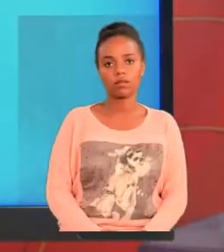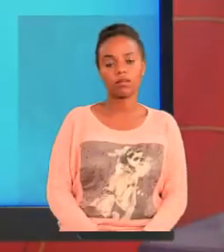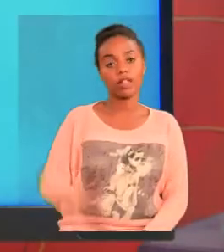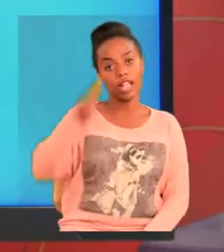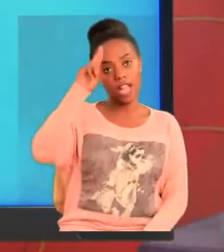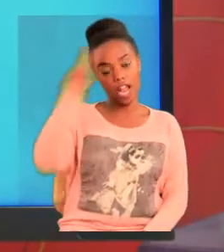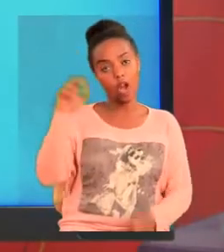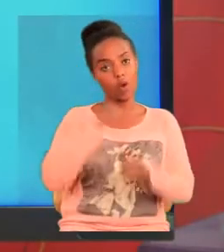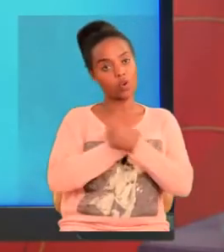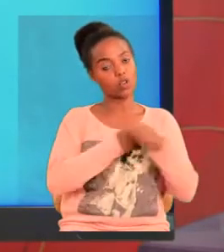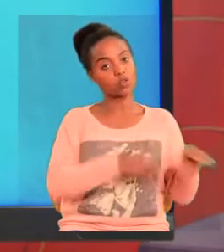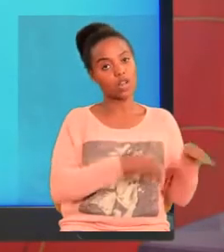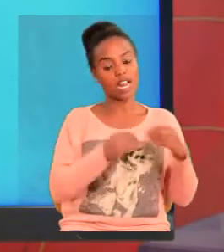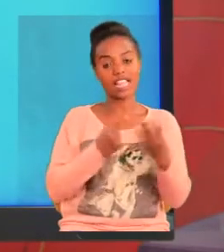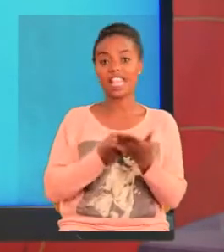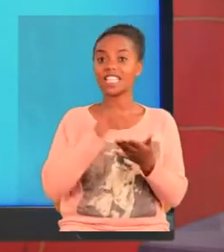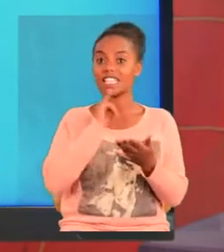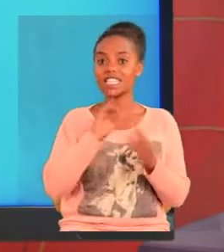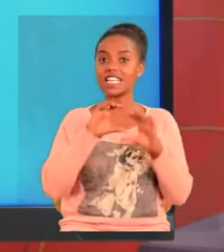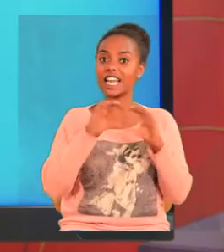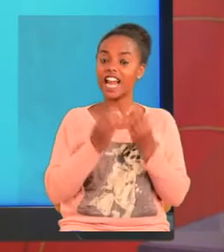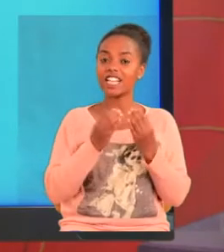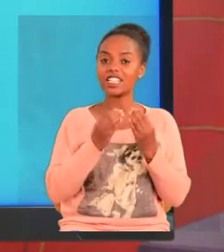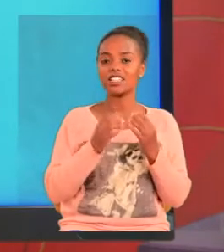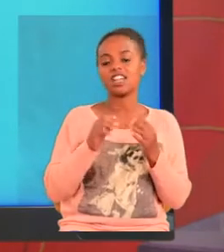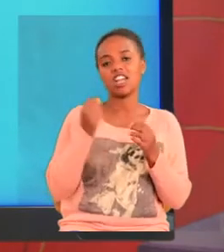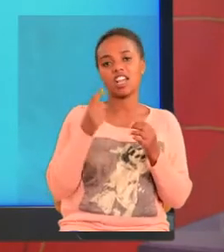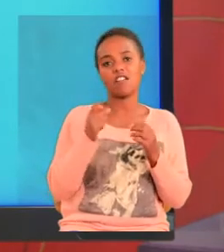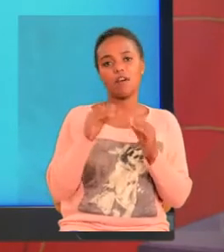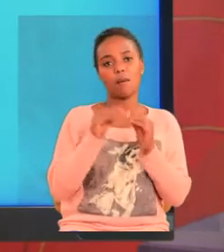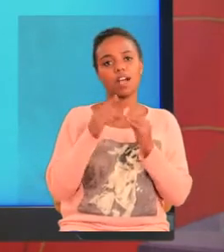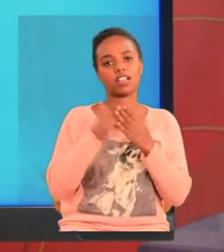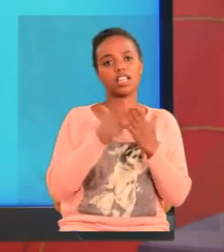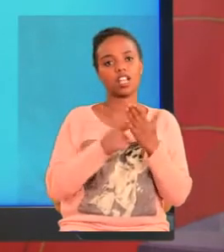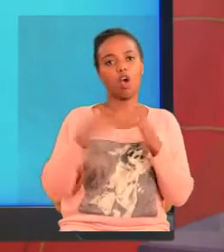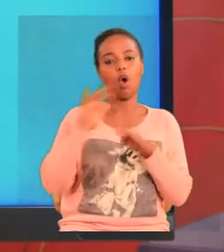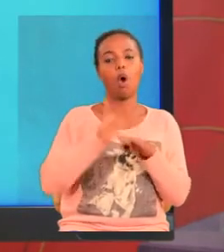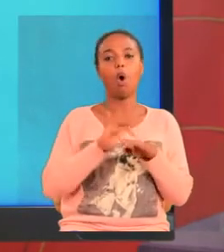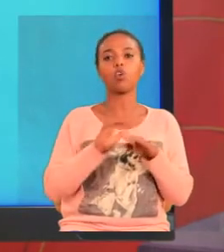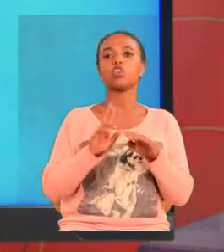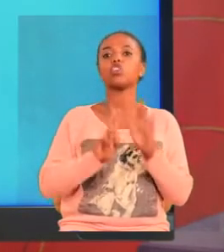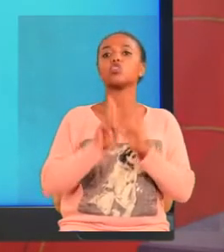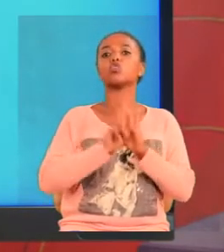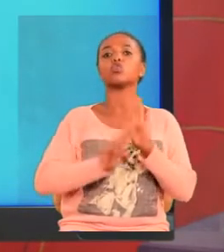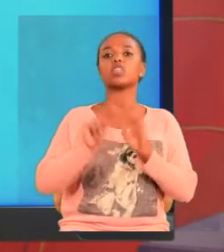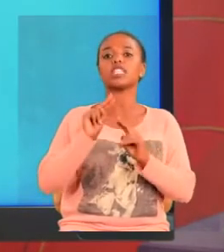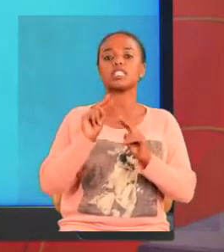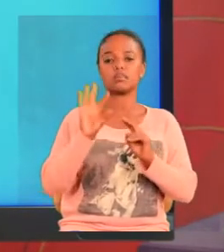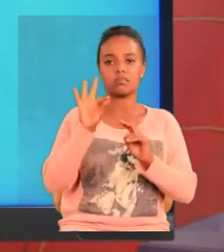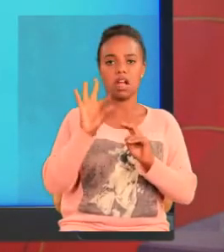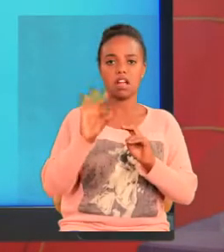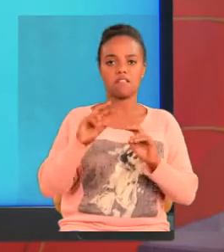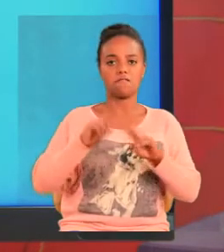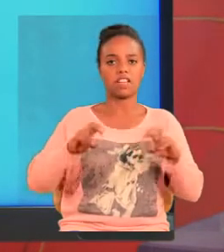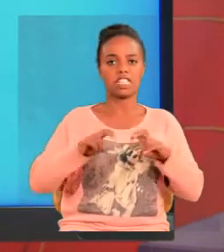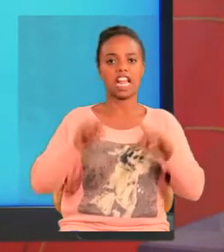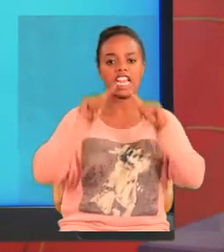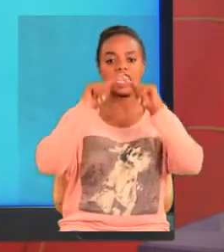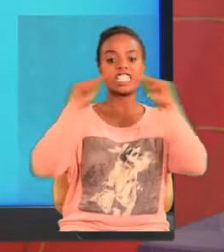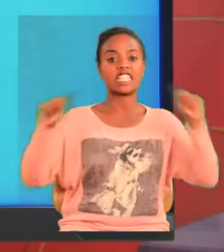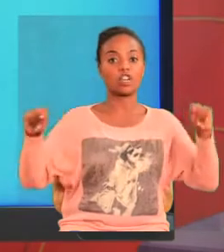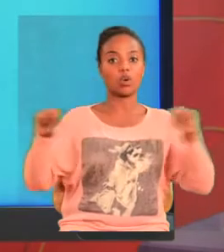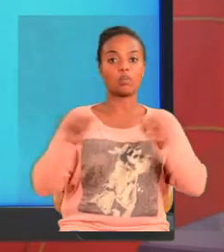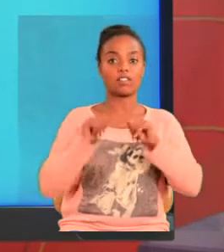Hello dear students, this is grade 11 mathematics lesson on unit 9, further on trigonometric